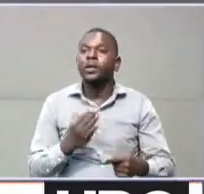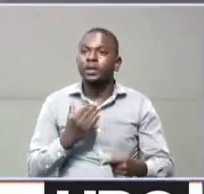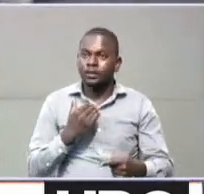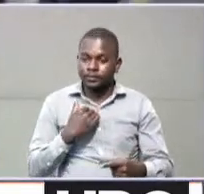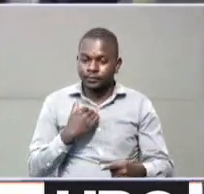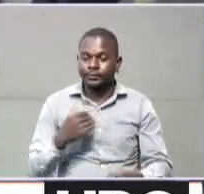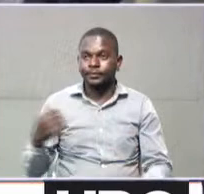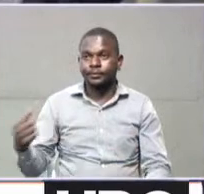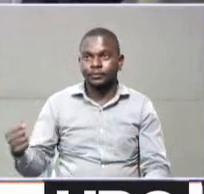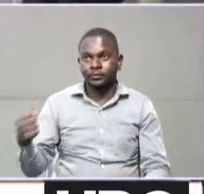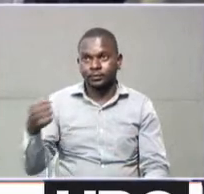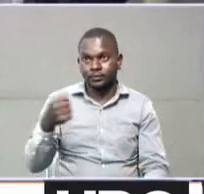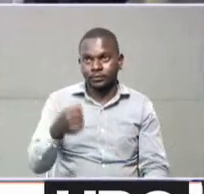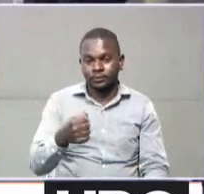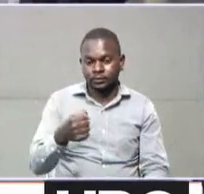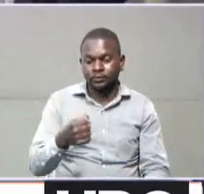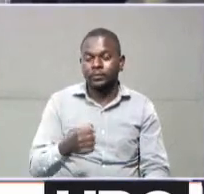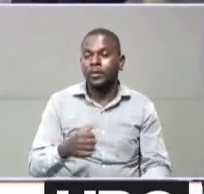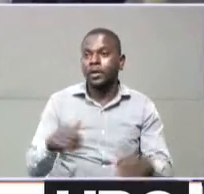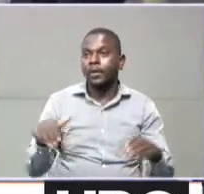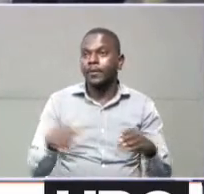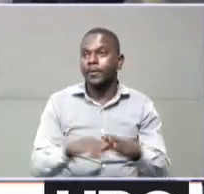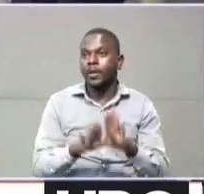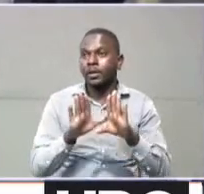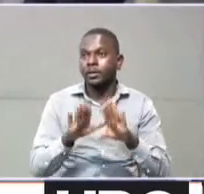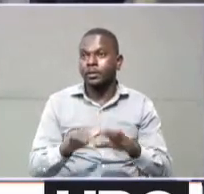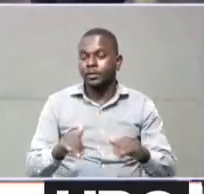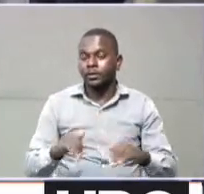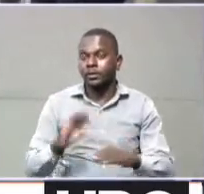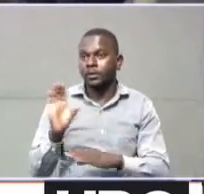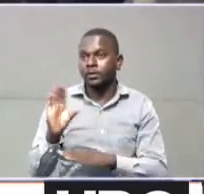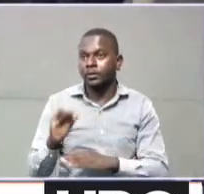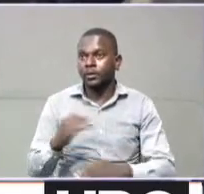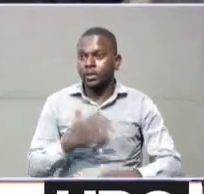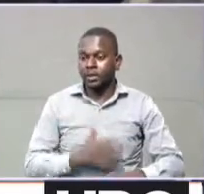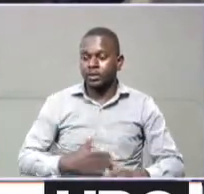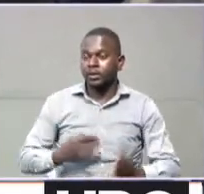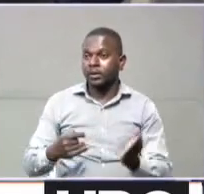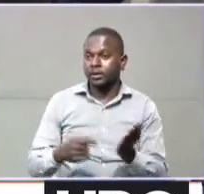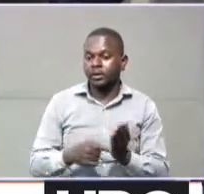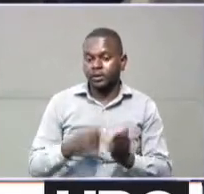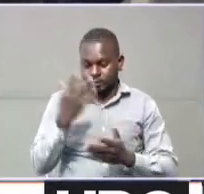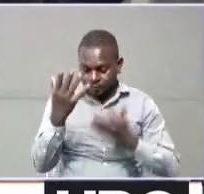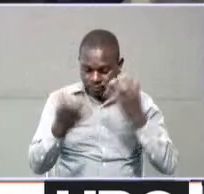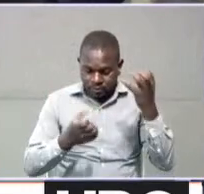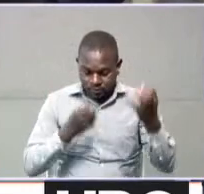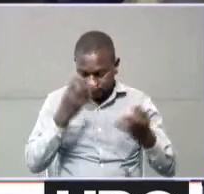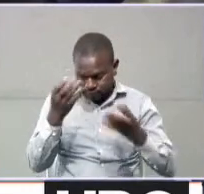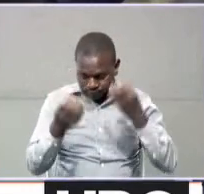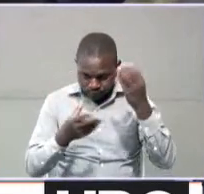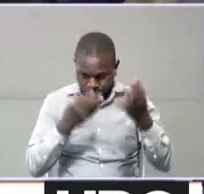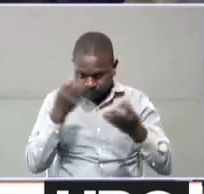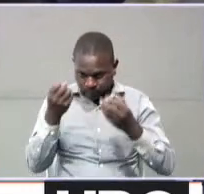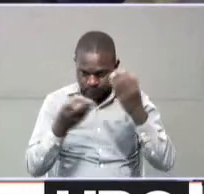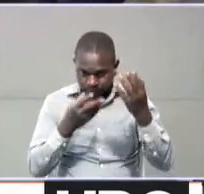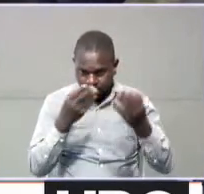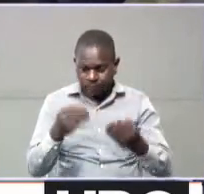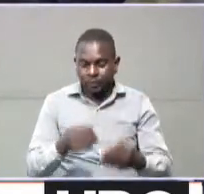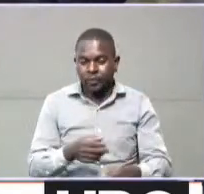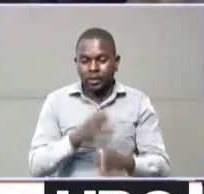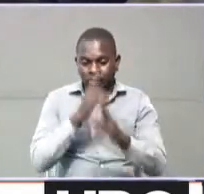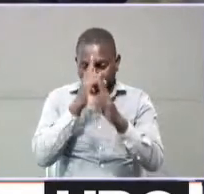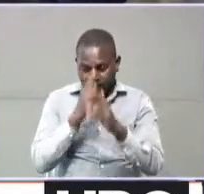to redesignate the following members to the committee of science technology and innovation the